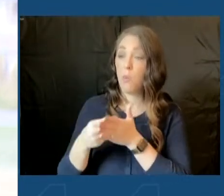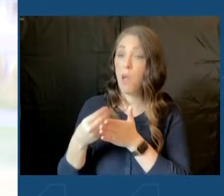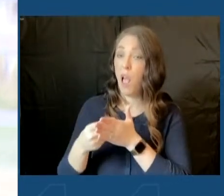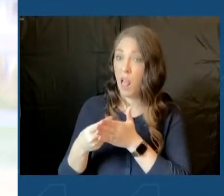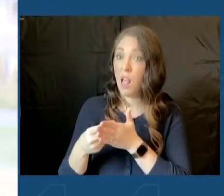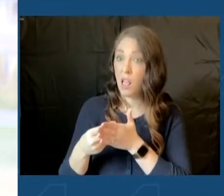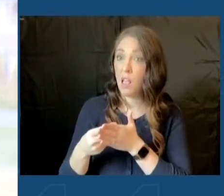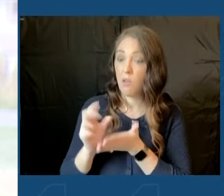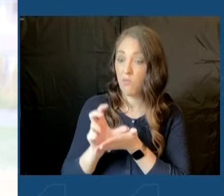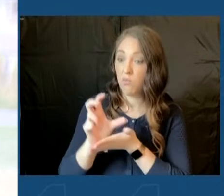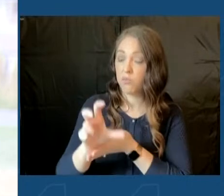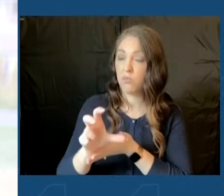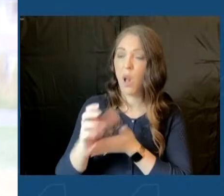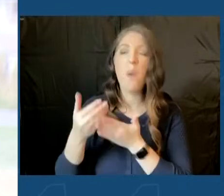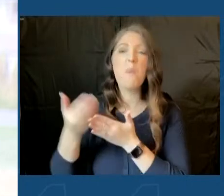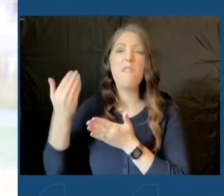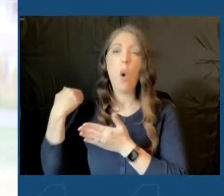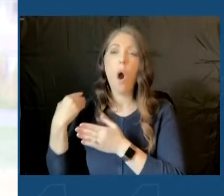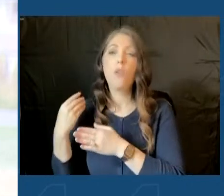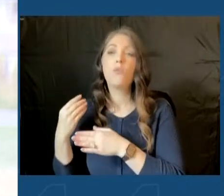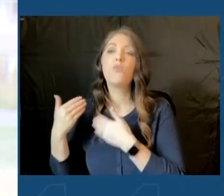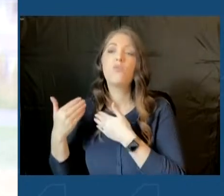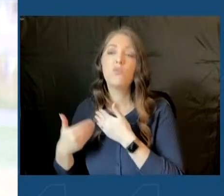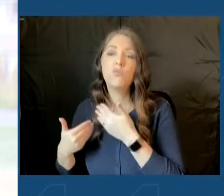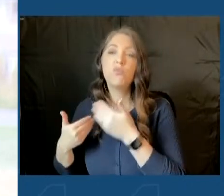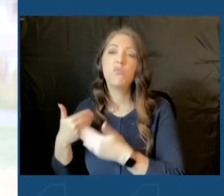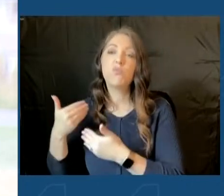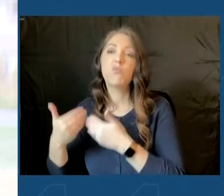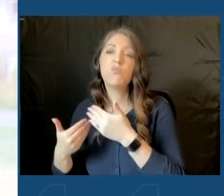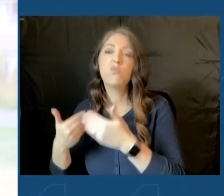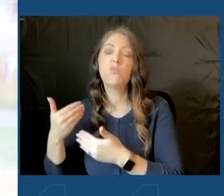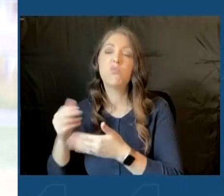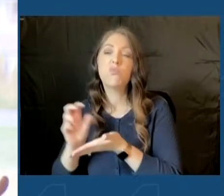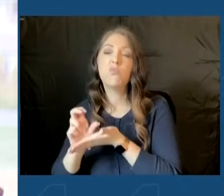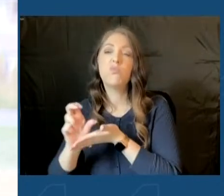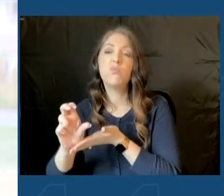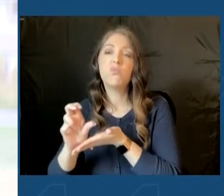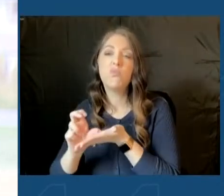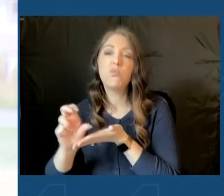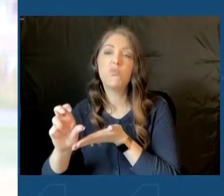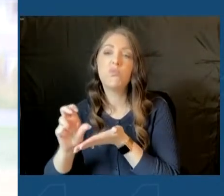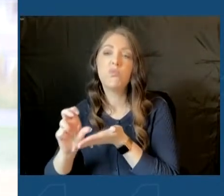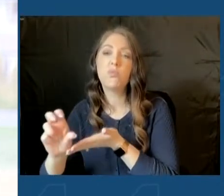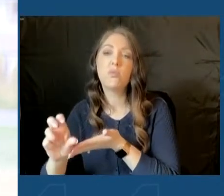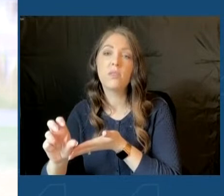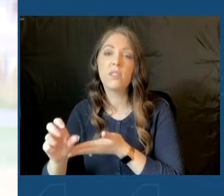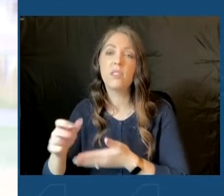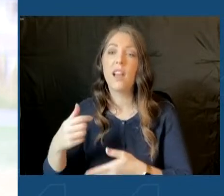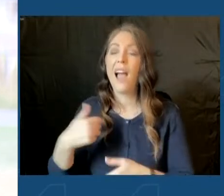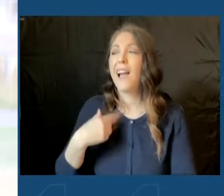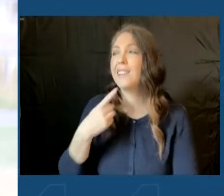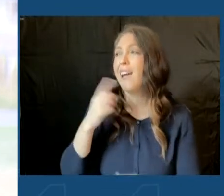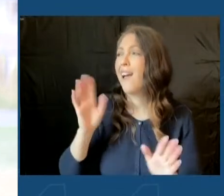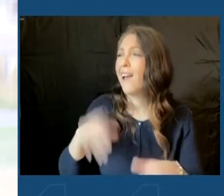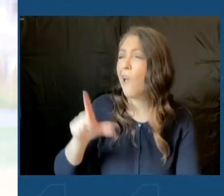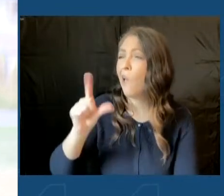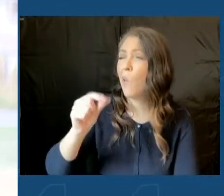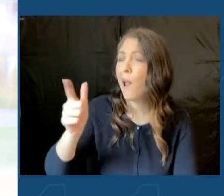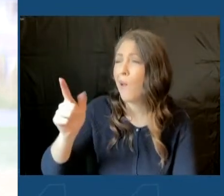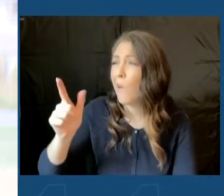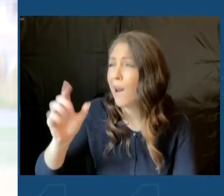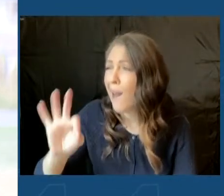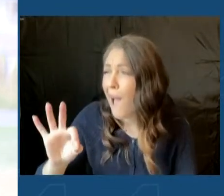team learned, as I had a conversation, they said, you know, I'm really impatient. I don't know when 2029 is going to get here. I don't want to wait till then. You know, $5